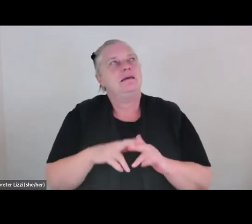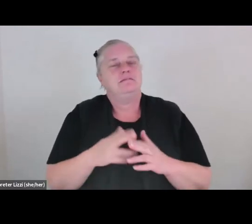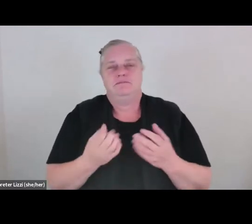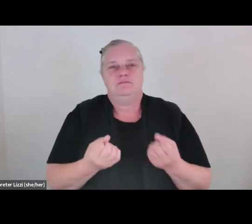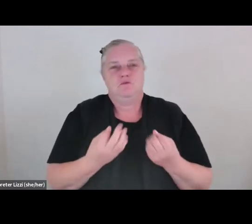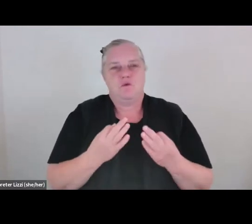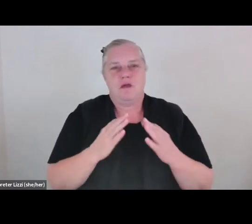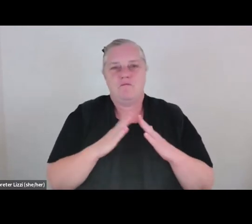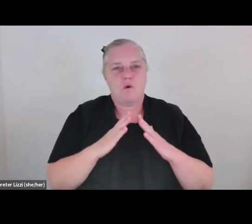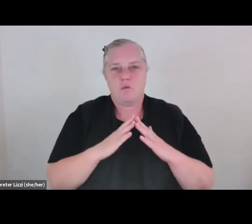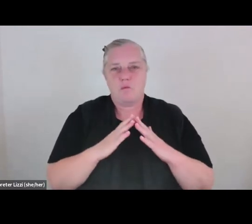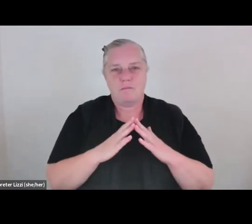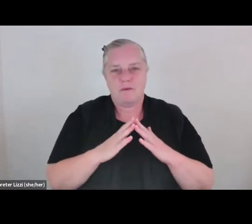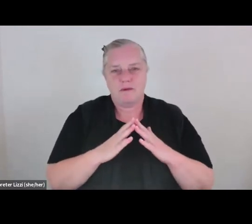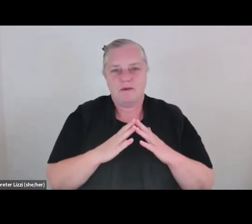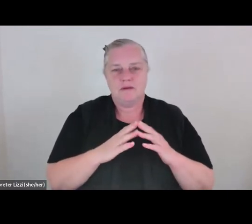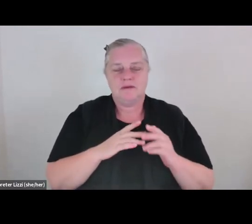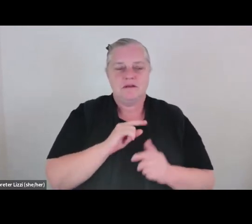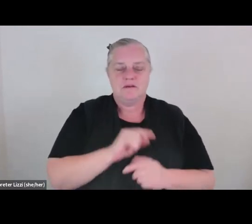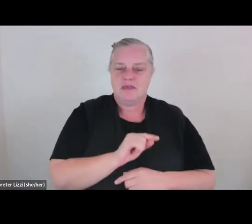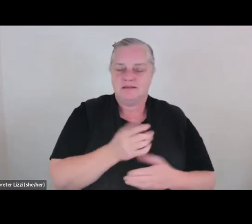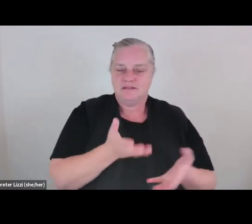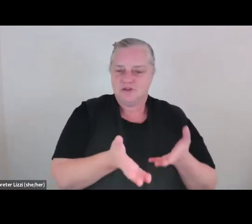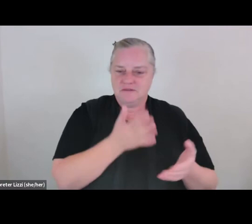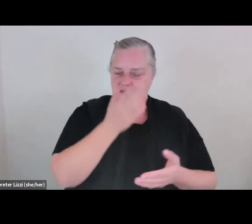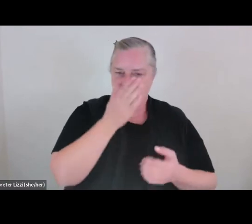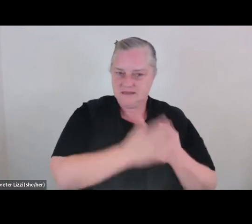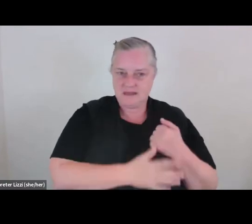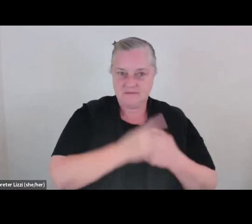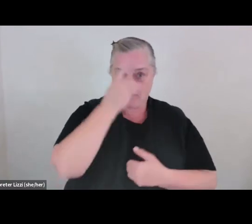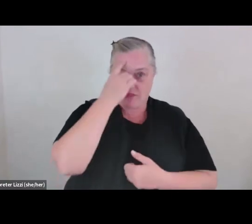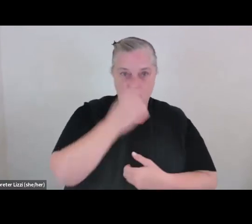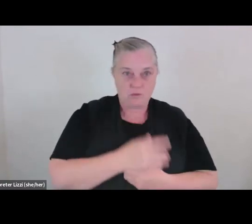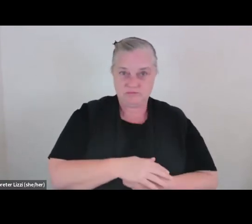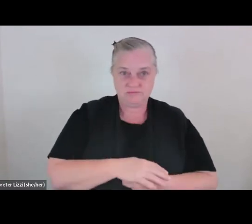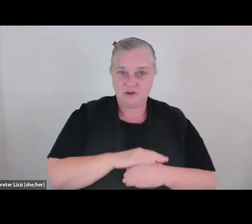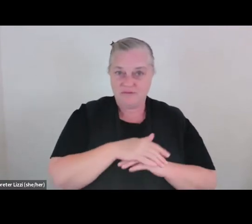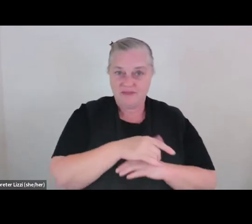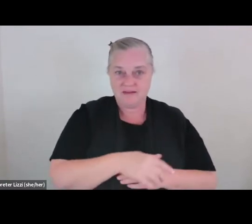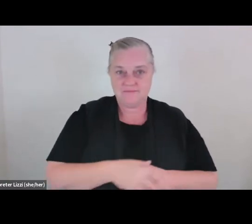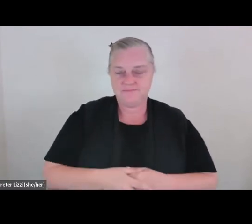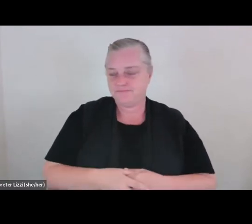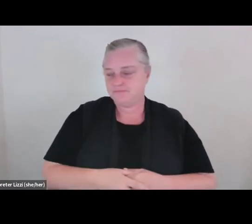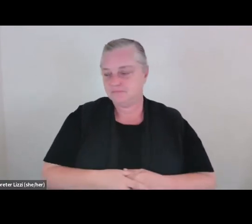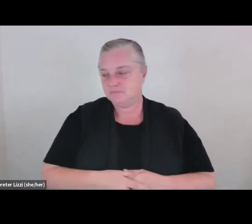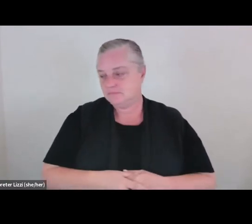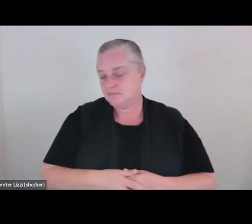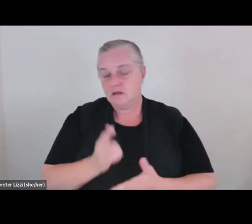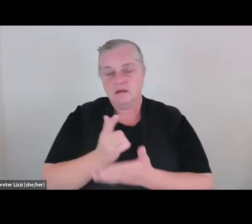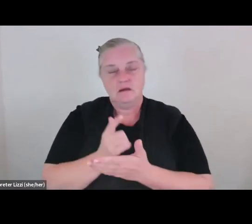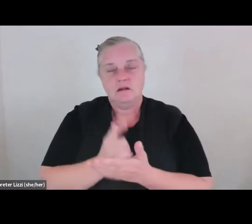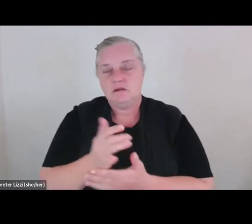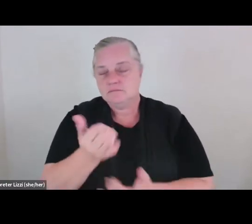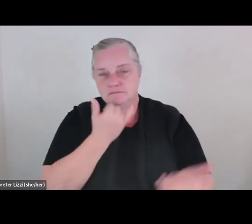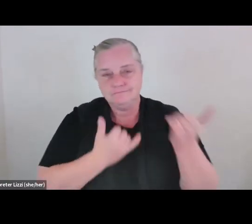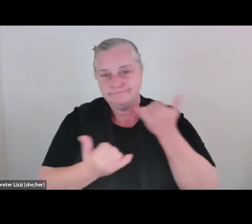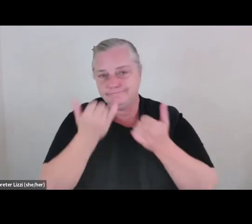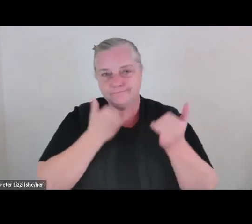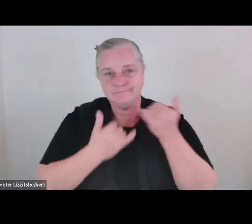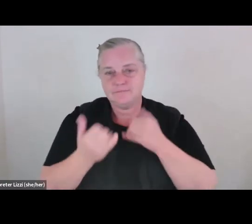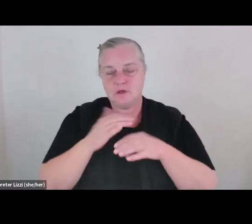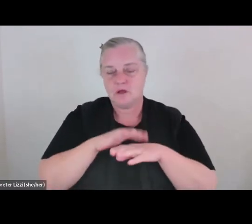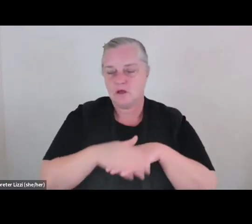things really need to be thought about. I get calls all the time around trans women who've been